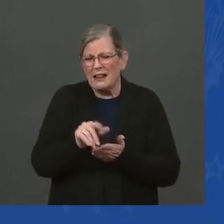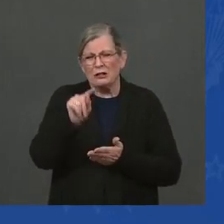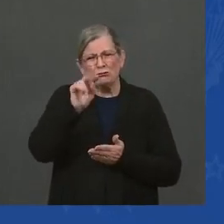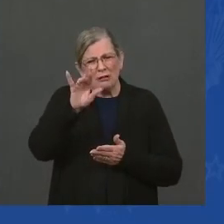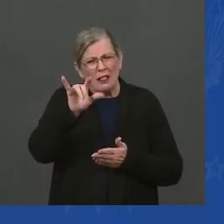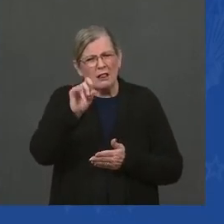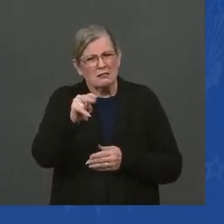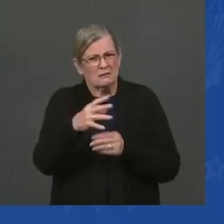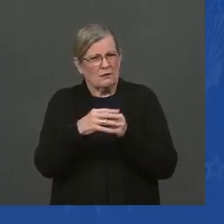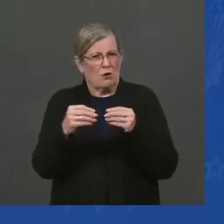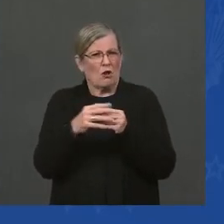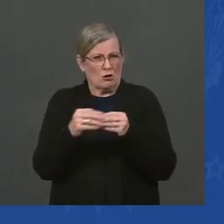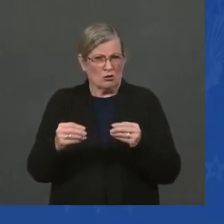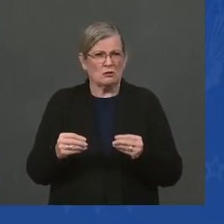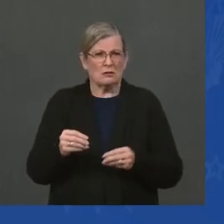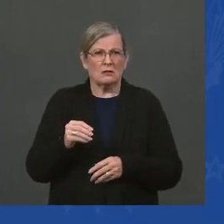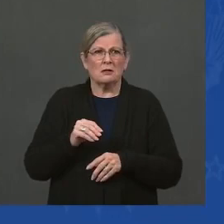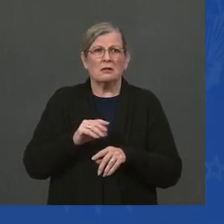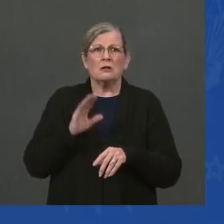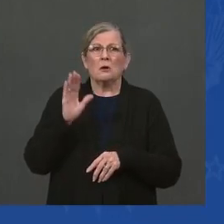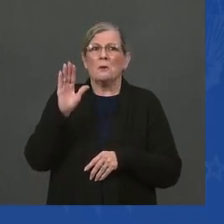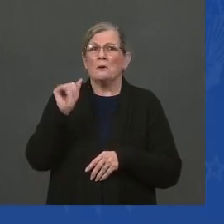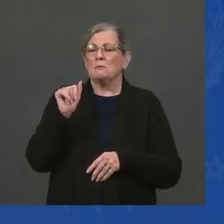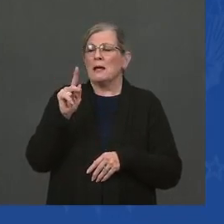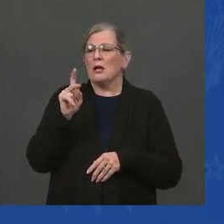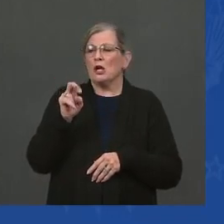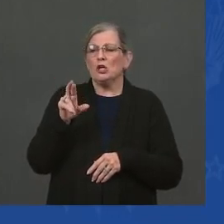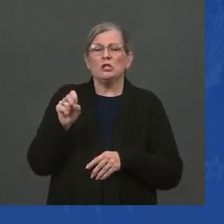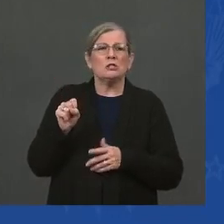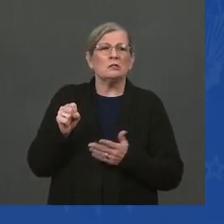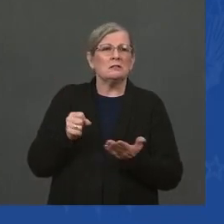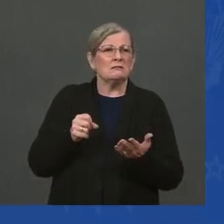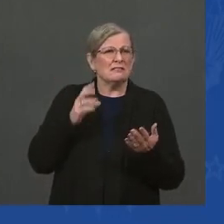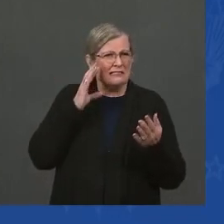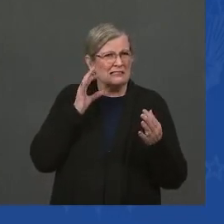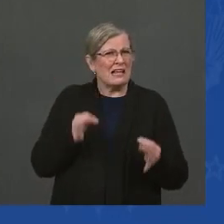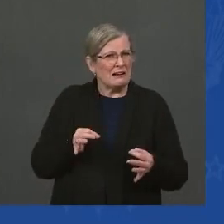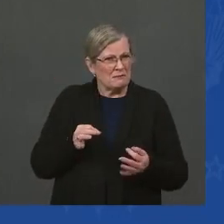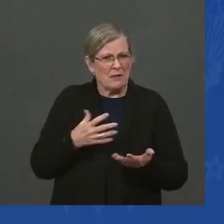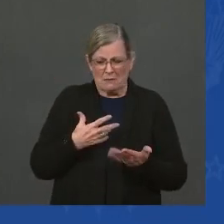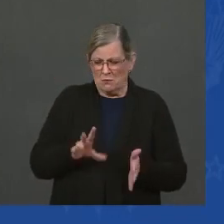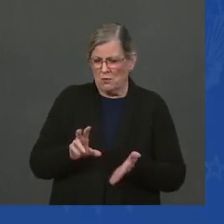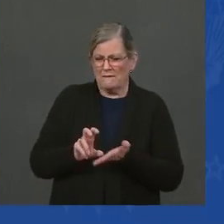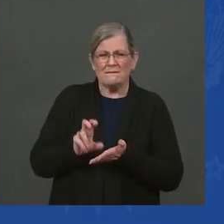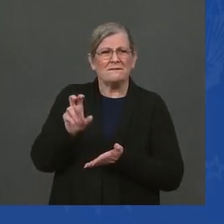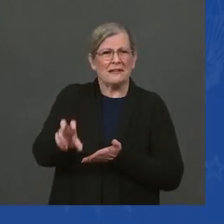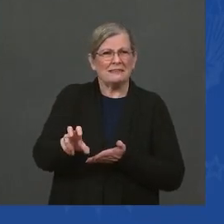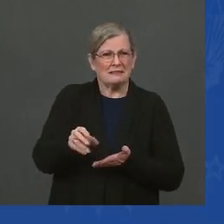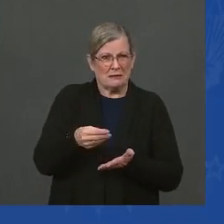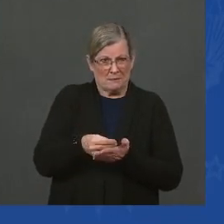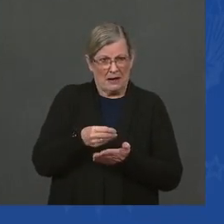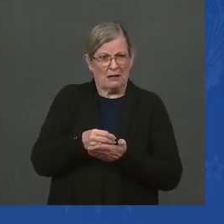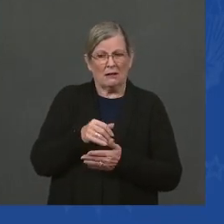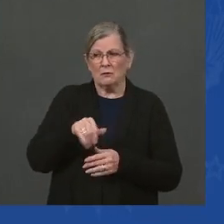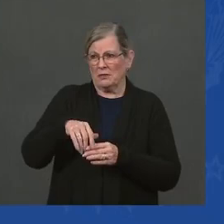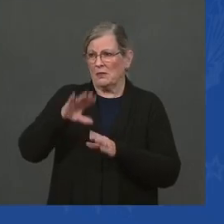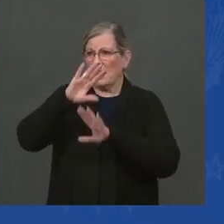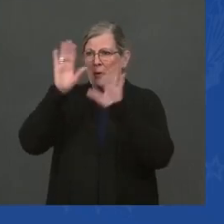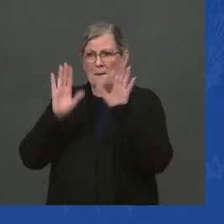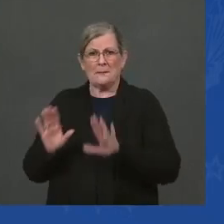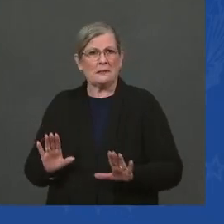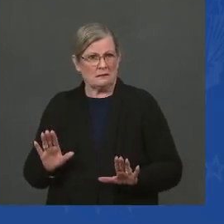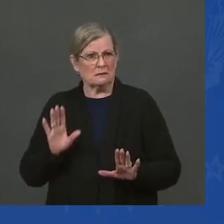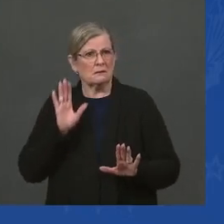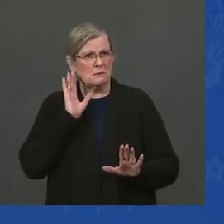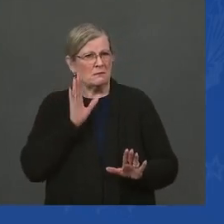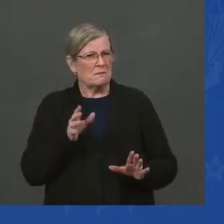bankers that are now deciding they got to. I talked a long time ago with you all about that you have major corporate America pricing in the